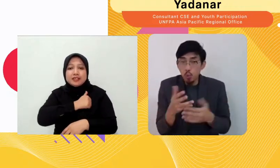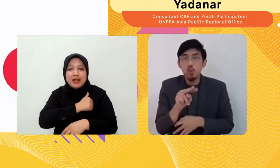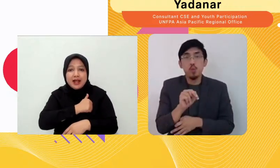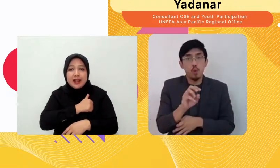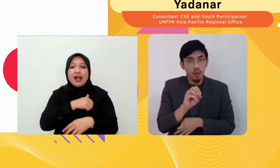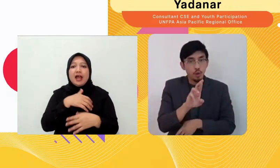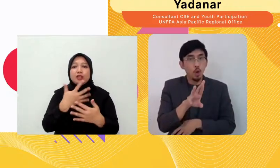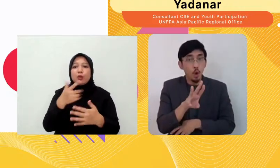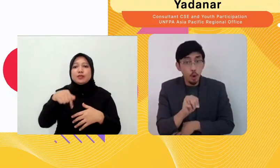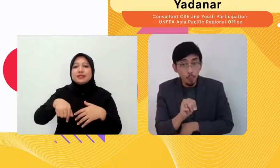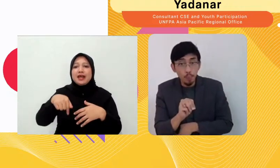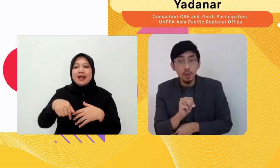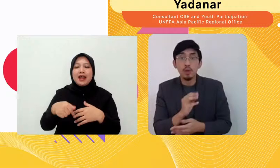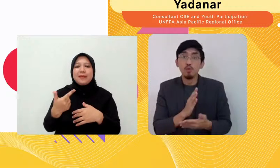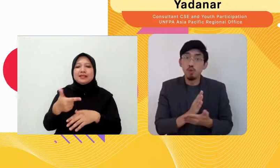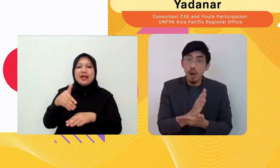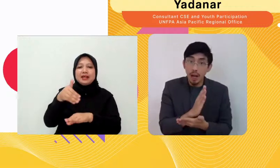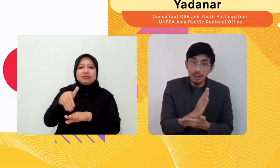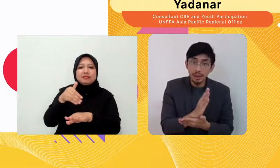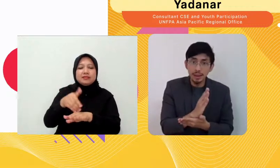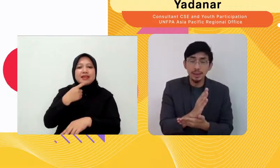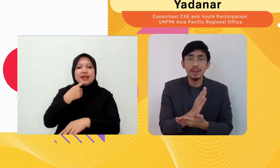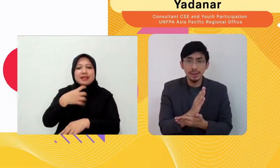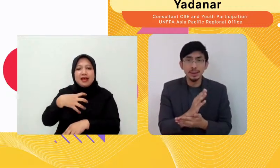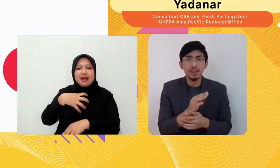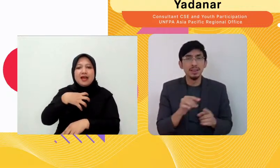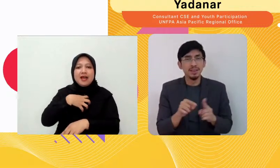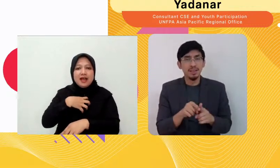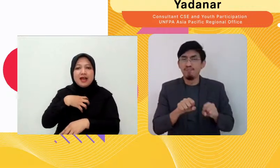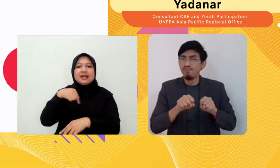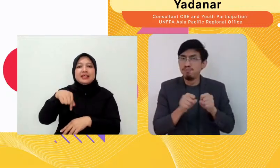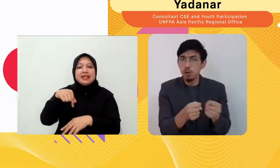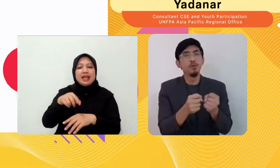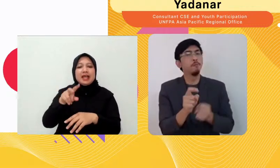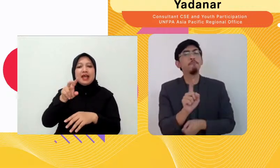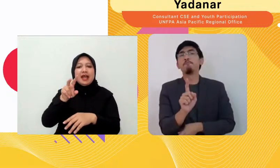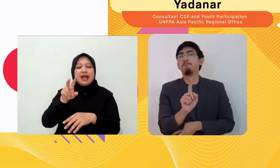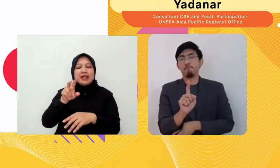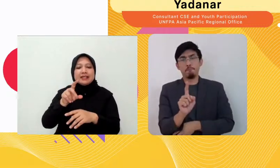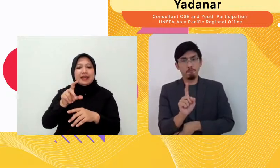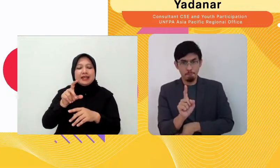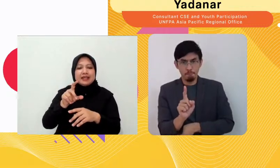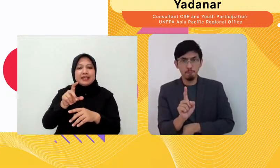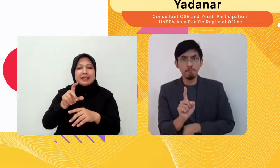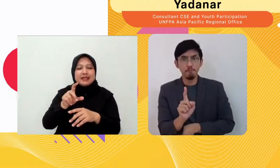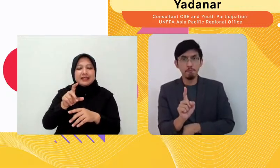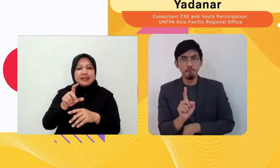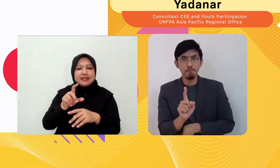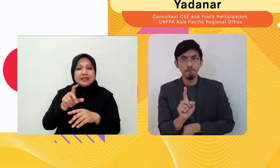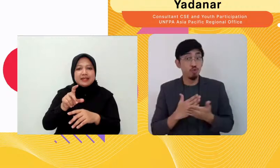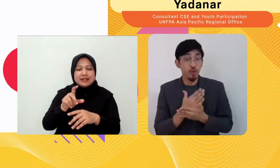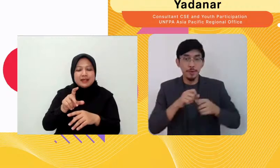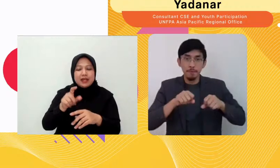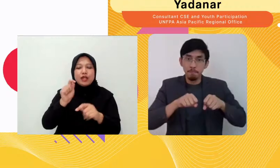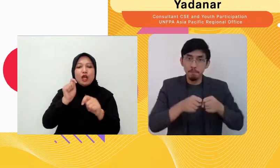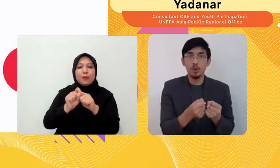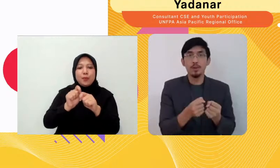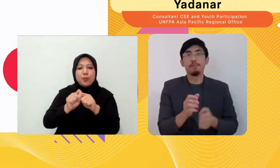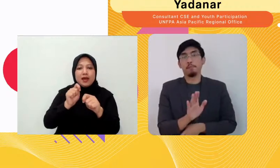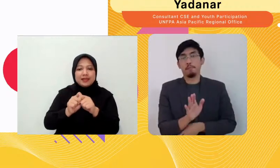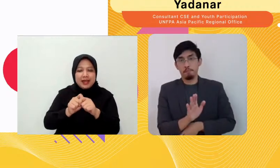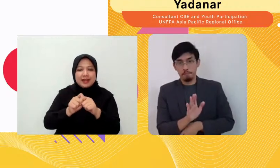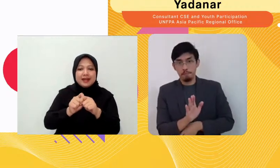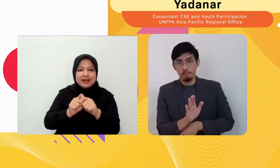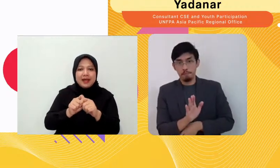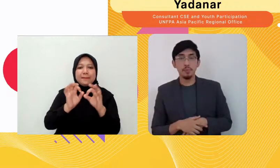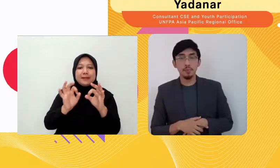then linking with the second point that the DSE content should challenge the harmful gender and discriminatory norms